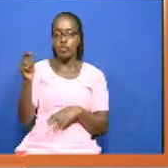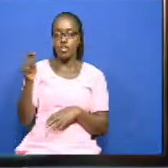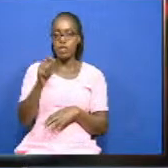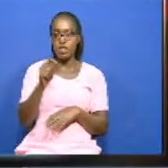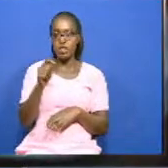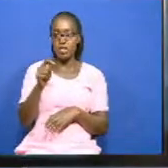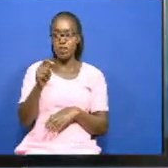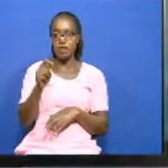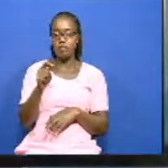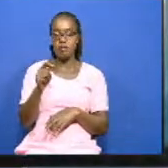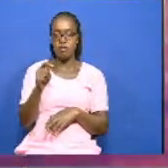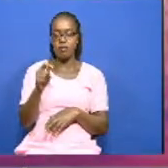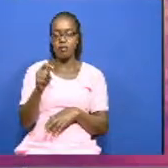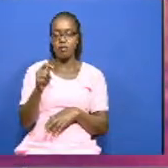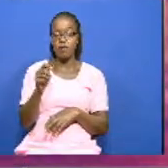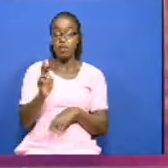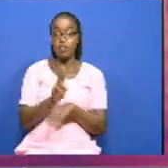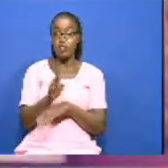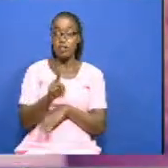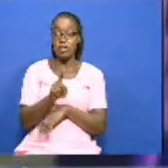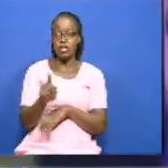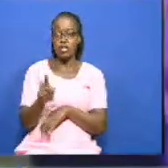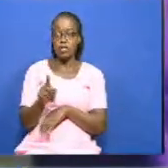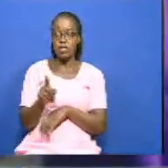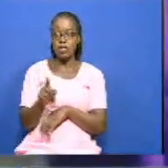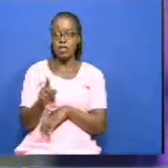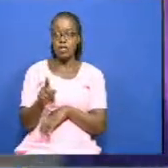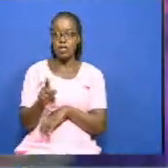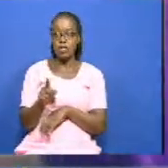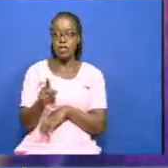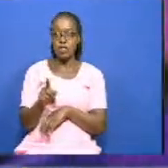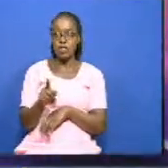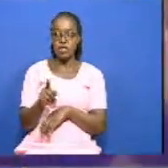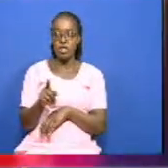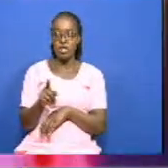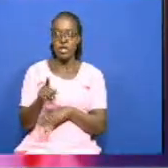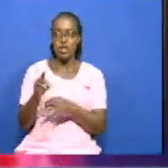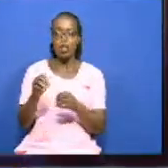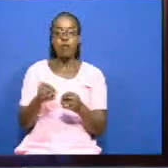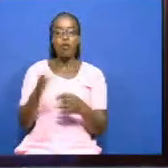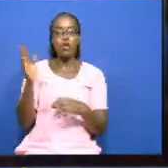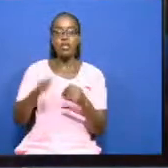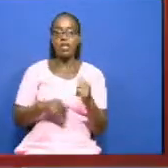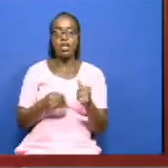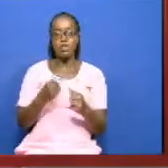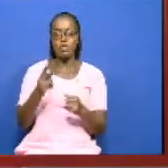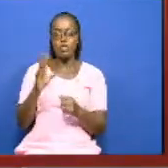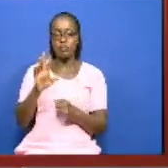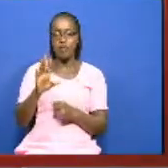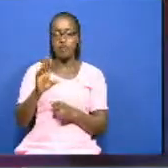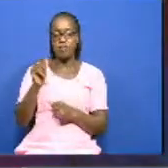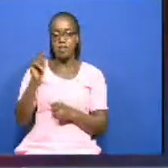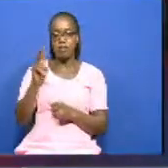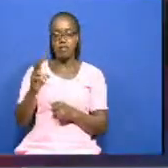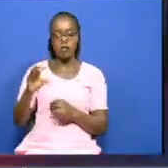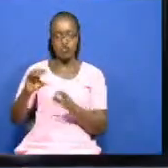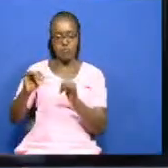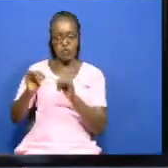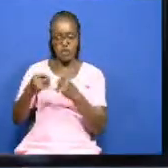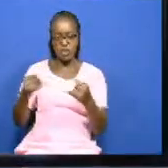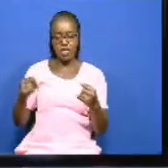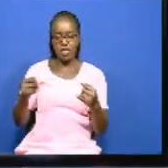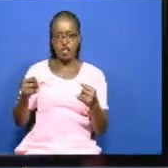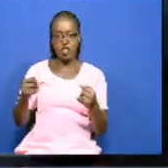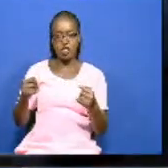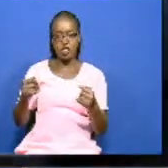TRAS Play. Using the Molotov platform, TRAS Play will offer more than 25 live TV channels, 100 radio channels, and